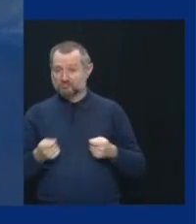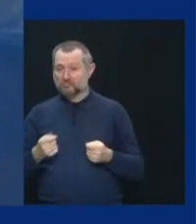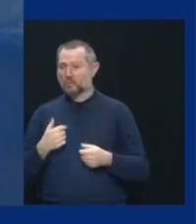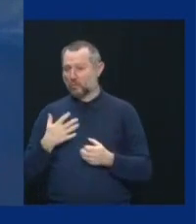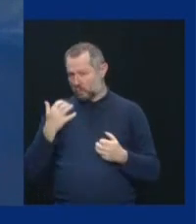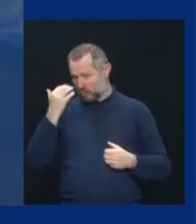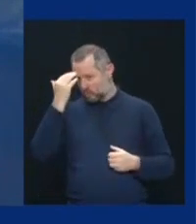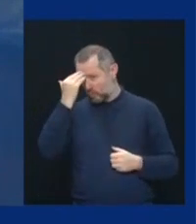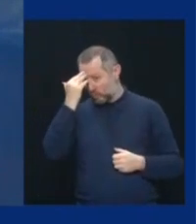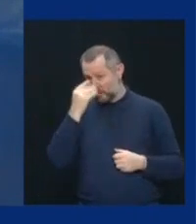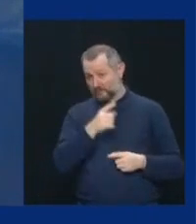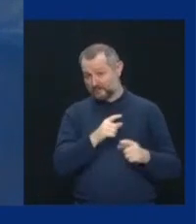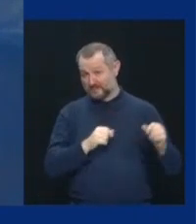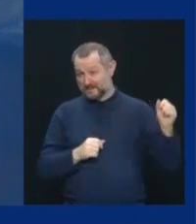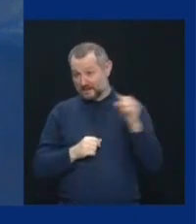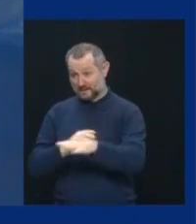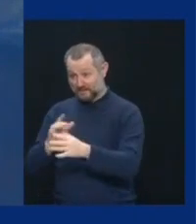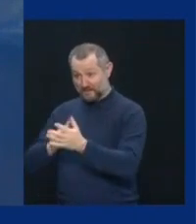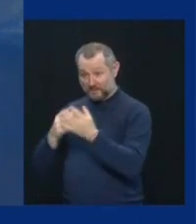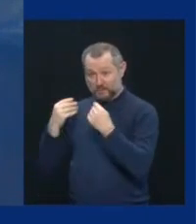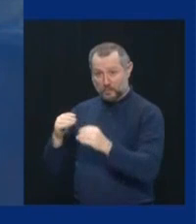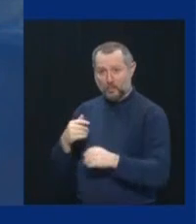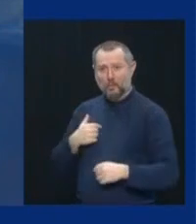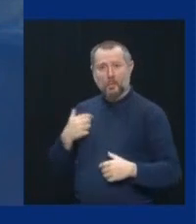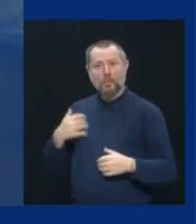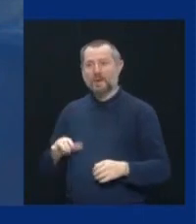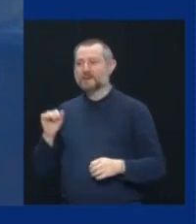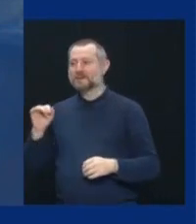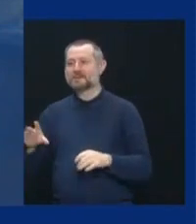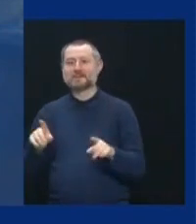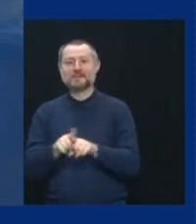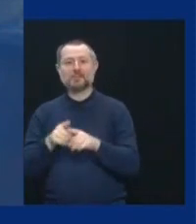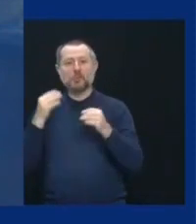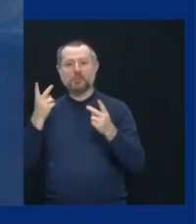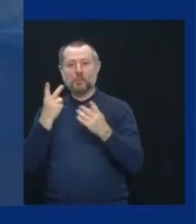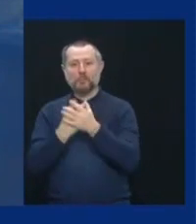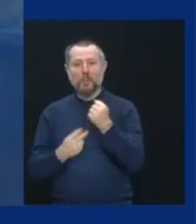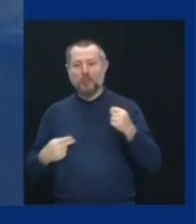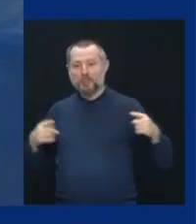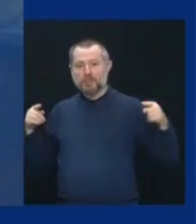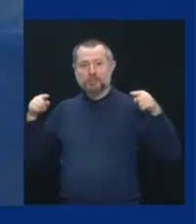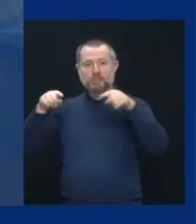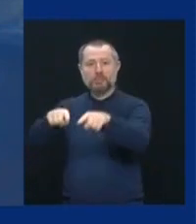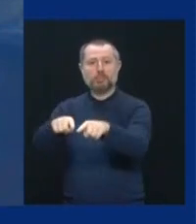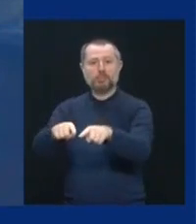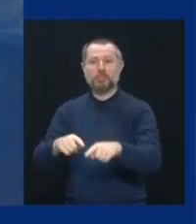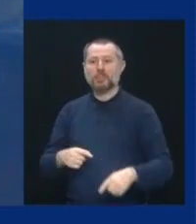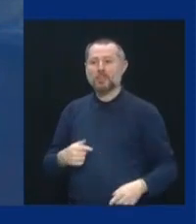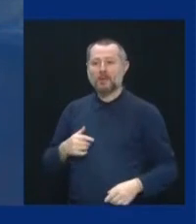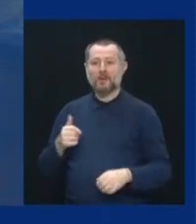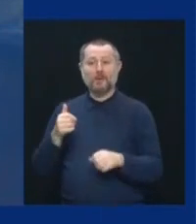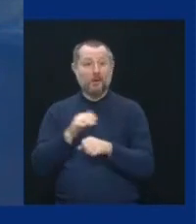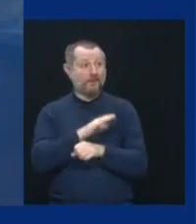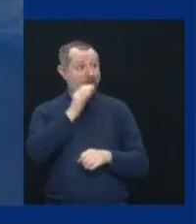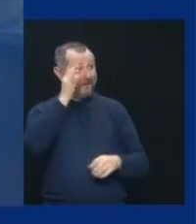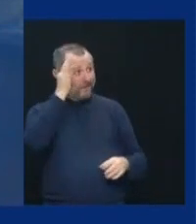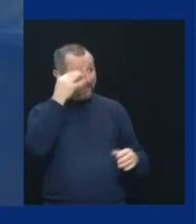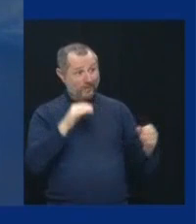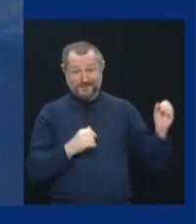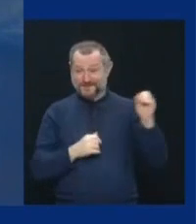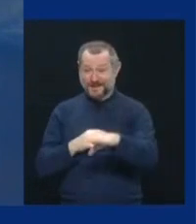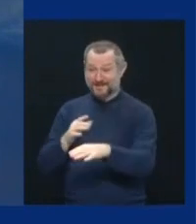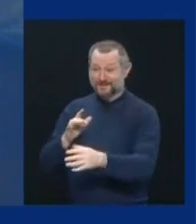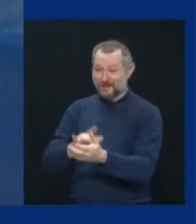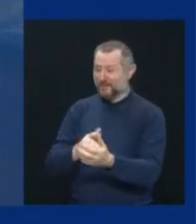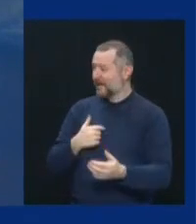sending to. We don't send to the same ones. Local government doesn't send to the same pharmacies because some pharmacies do a better job than